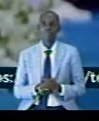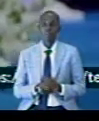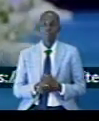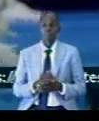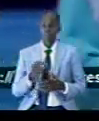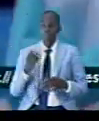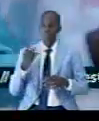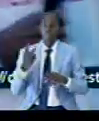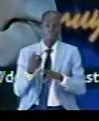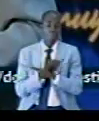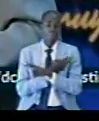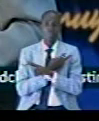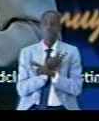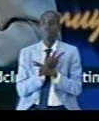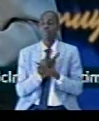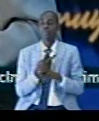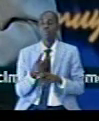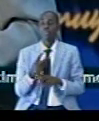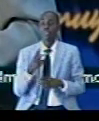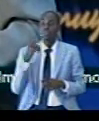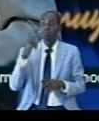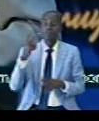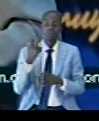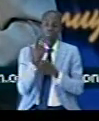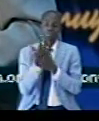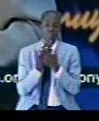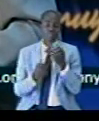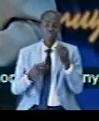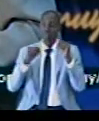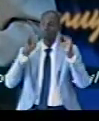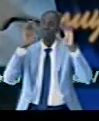Multiple miracles. Shout it, let me hear you.